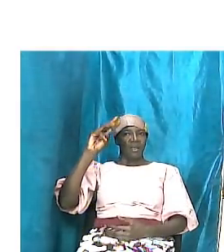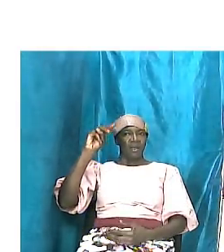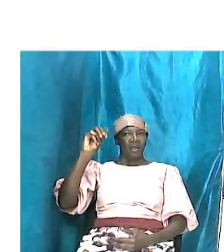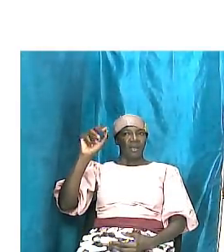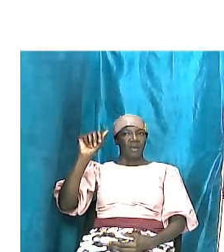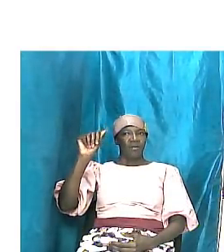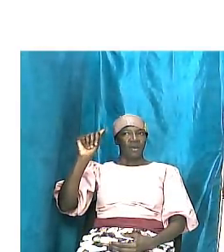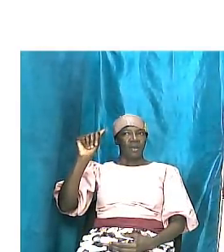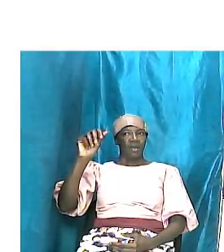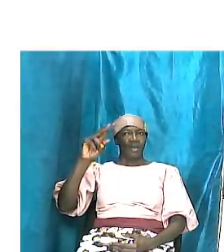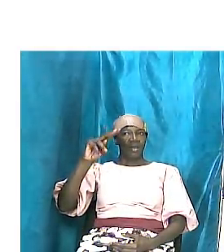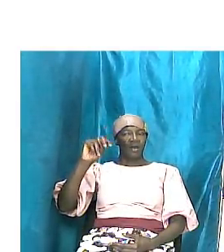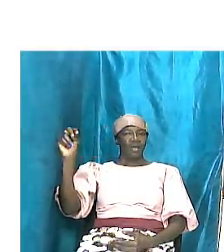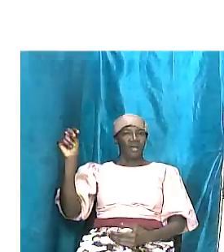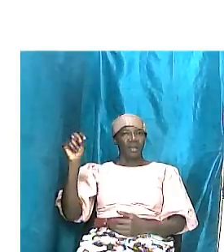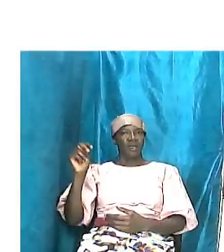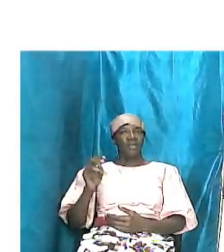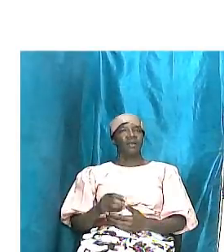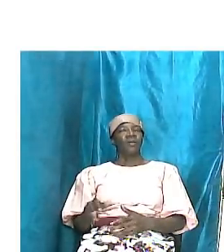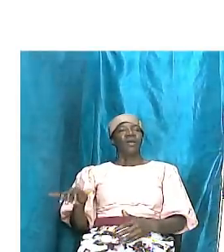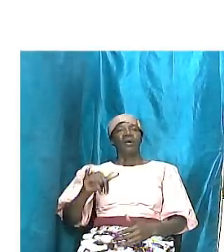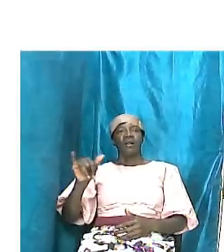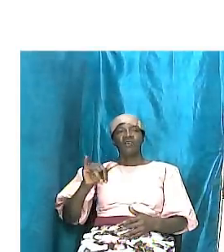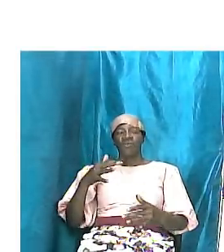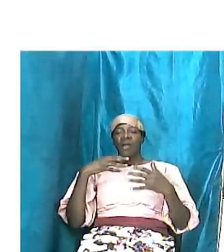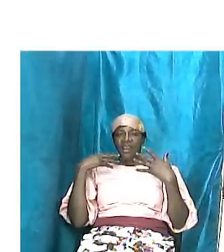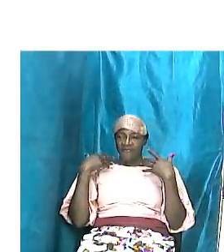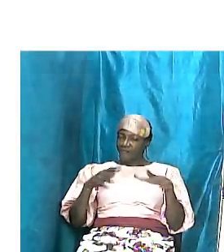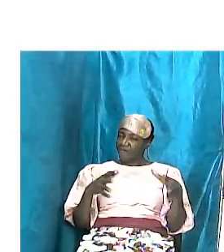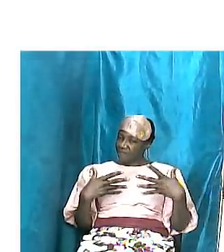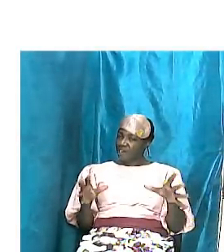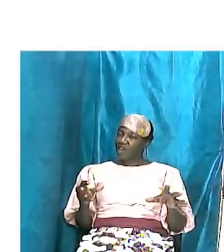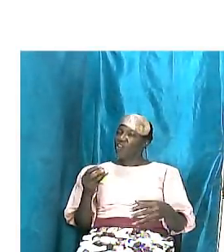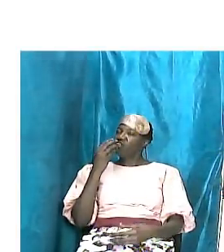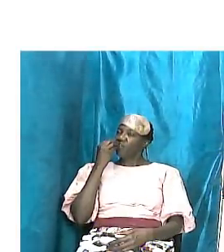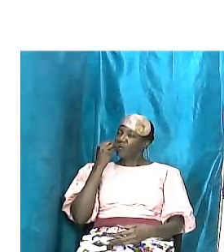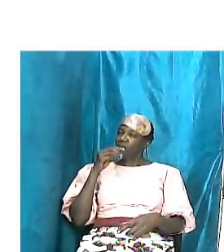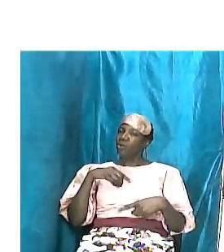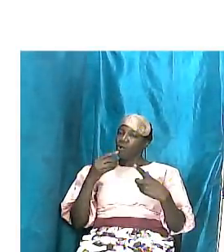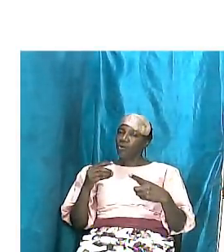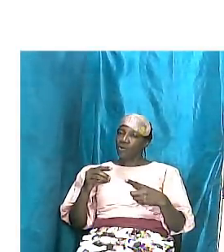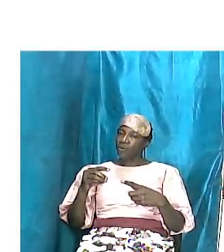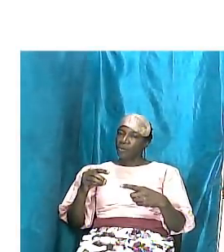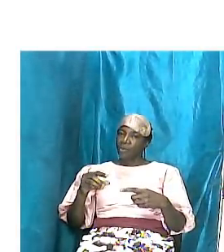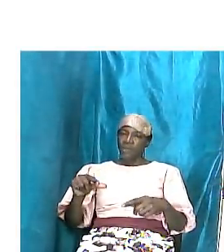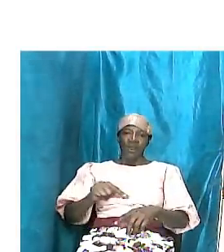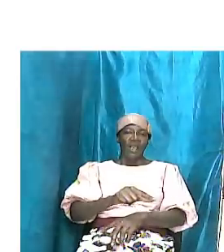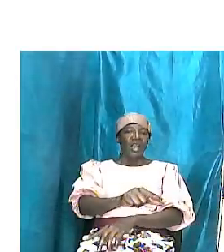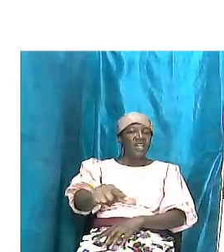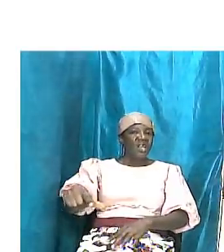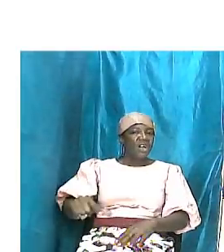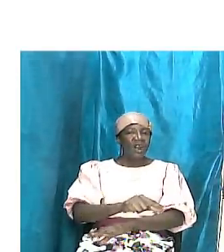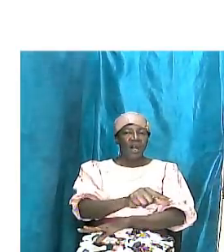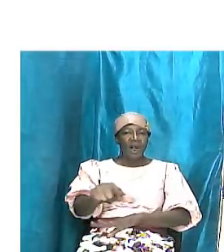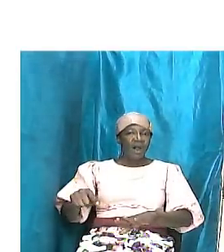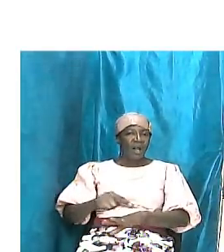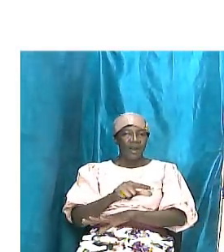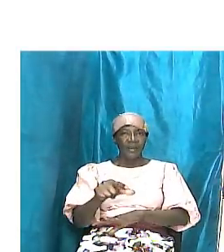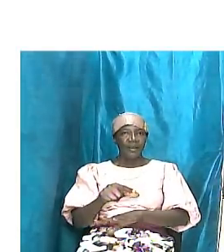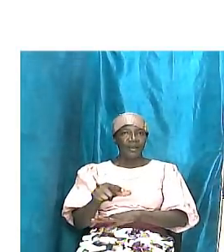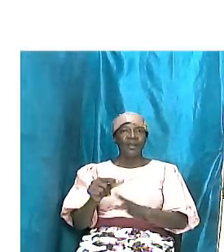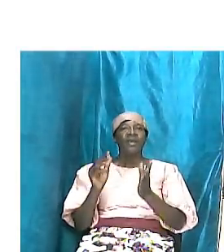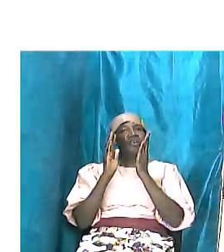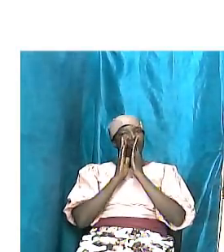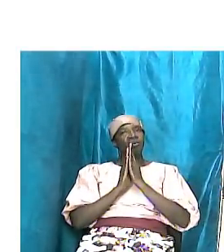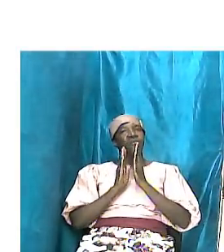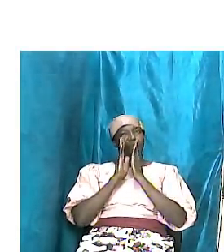They had just finished supper, and they had now gone out into the garden in Gethsemane in the evening to pray. And yes,